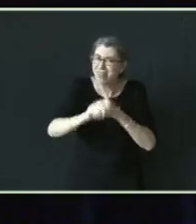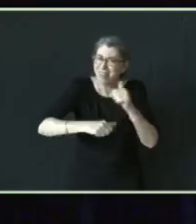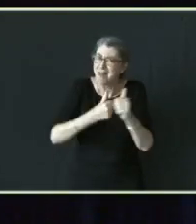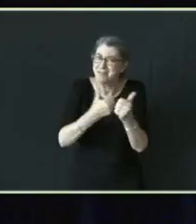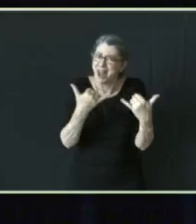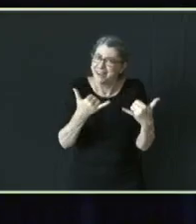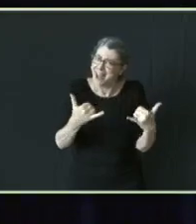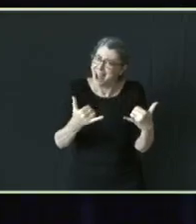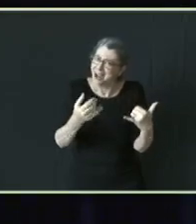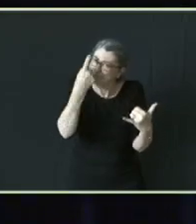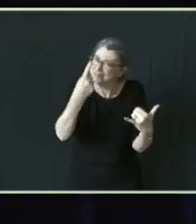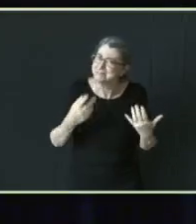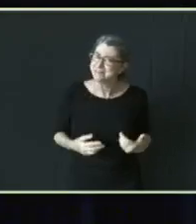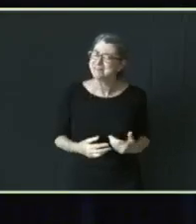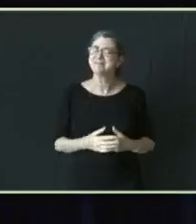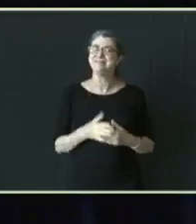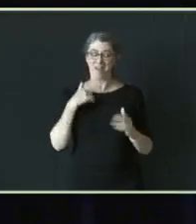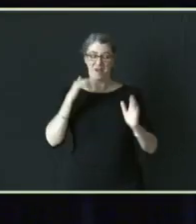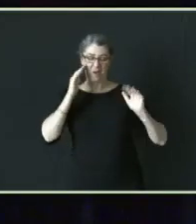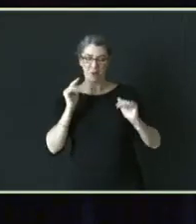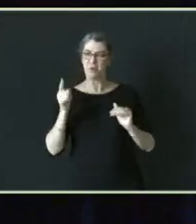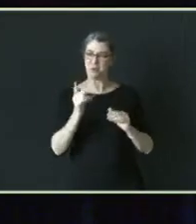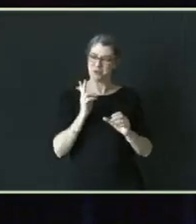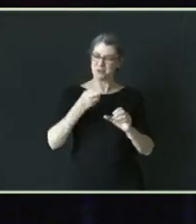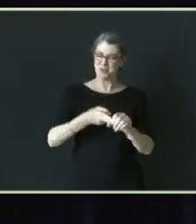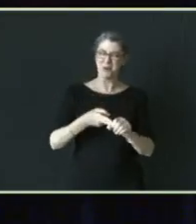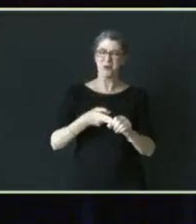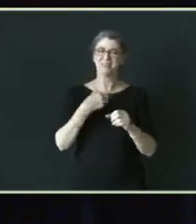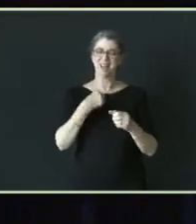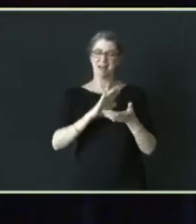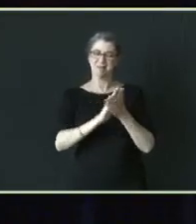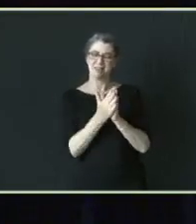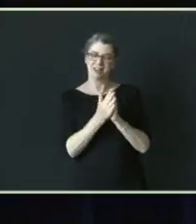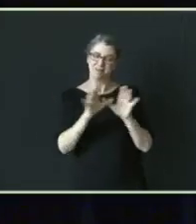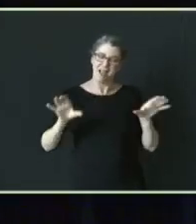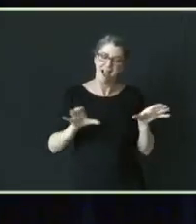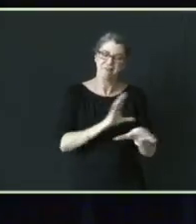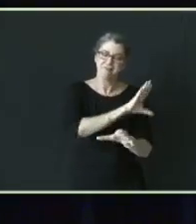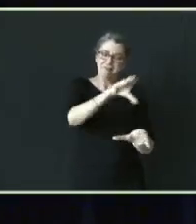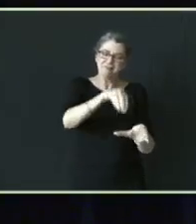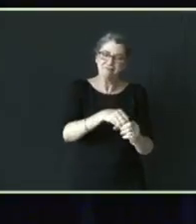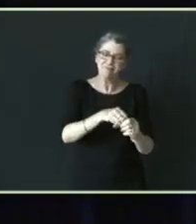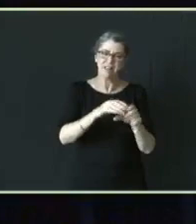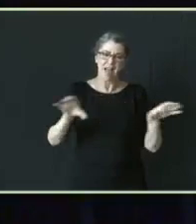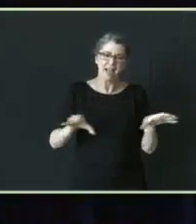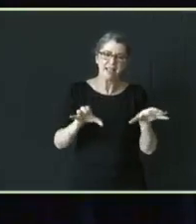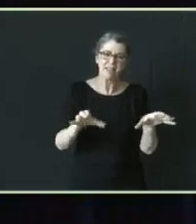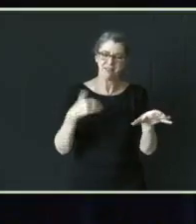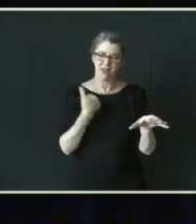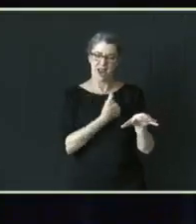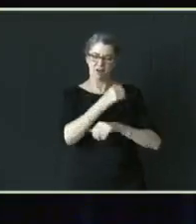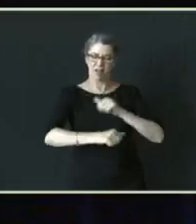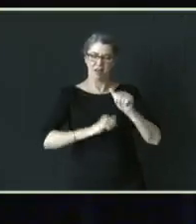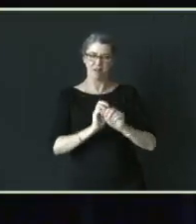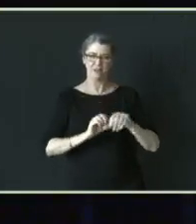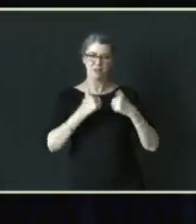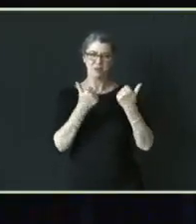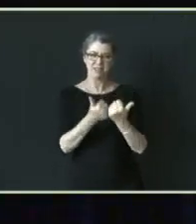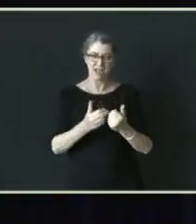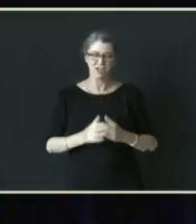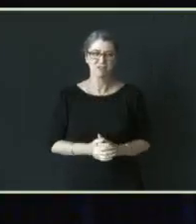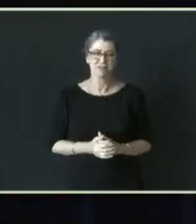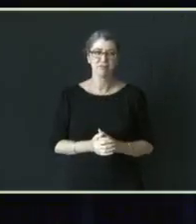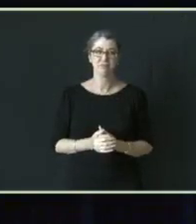Mercy. I hope you will join and become actively engaged in the activities of our Alumni Association.